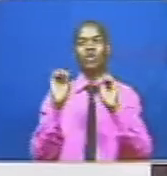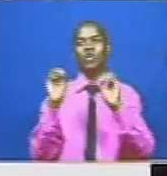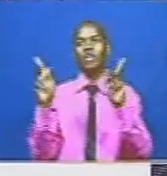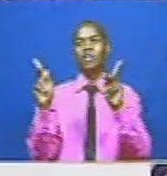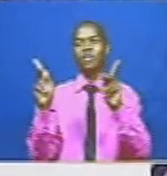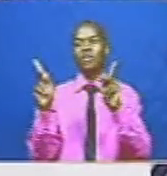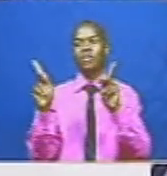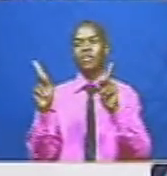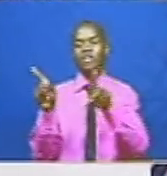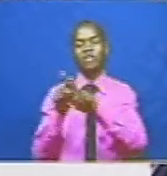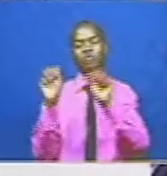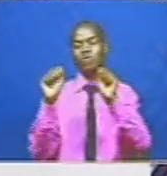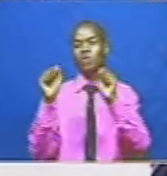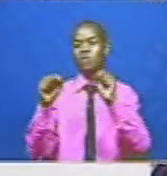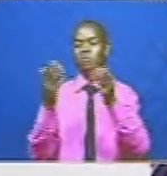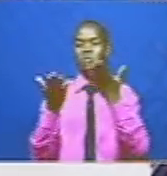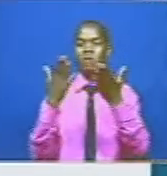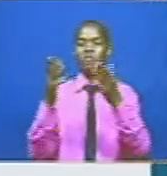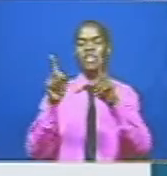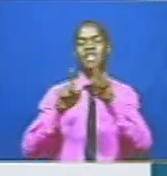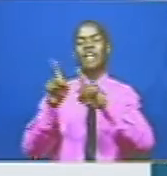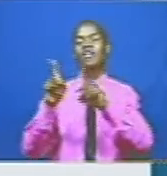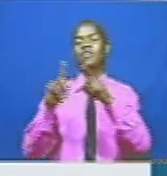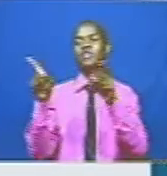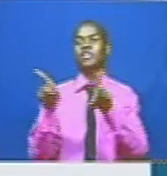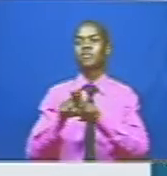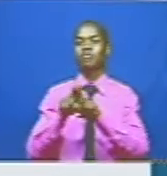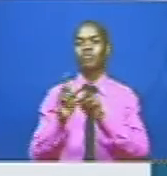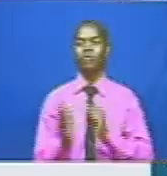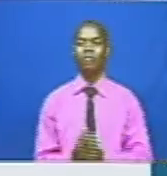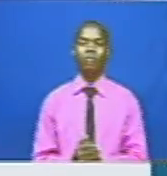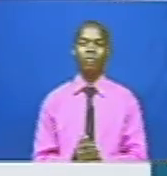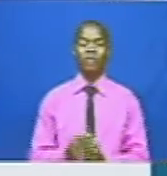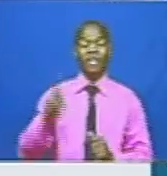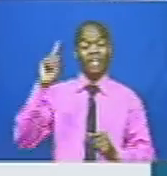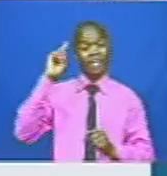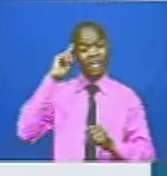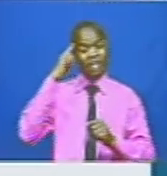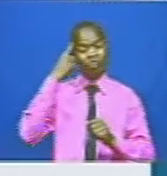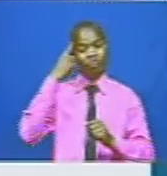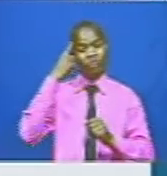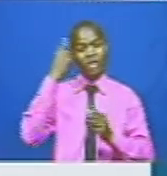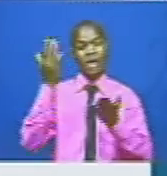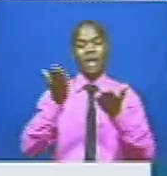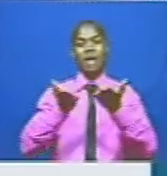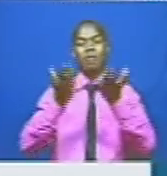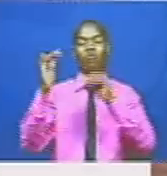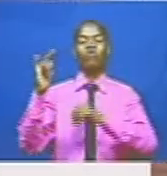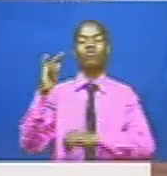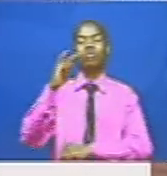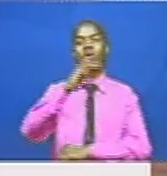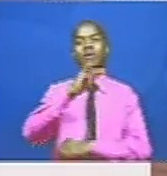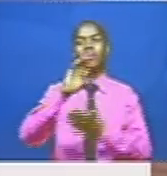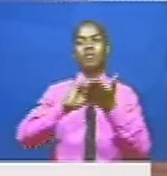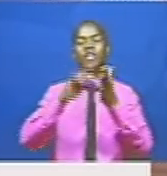and let me get a chance to travel as well. Yeah, I think by the increase of flights, that will simply mean that now holiday